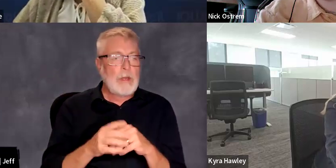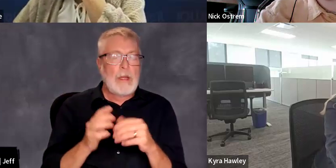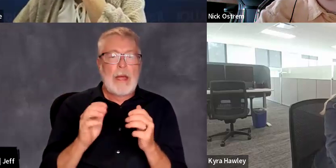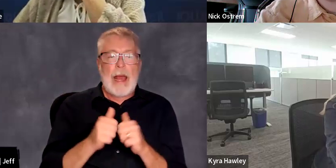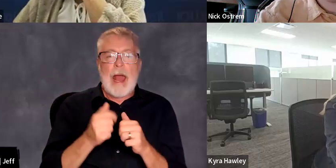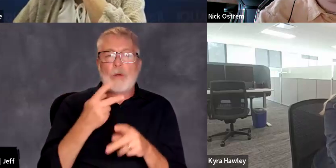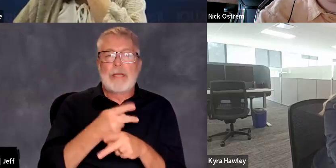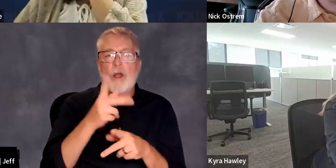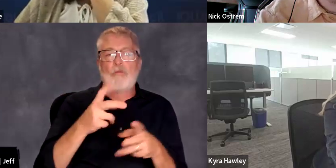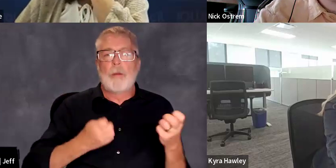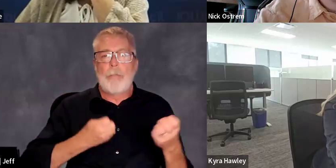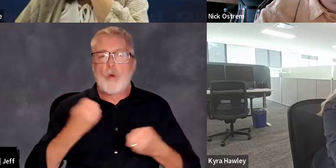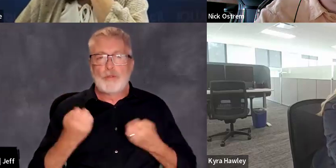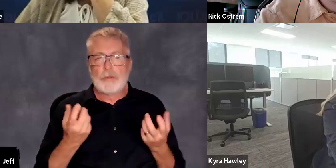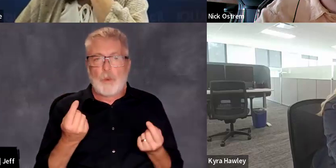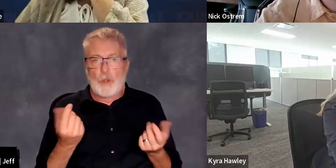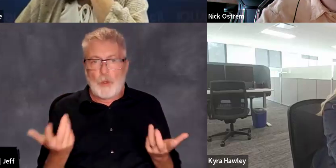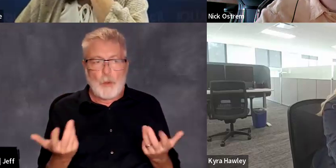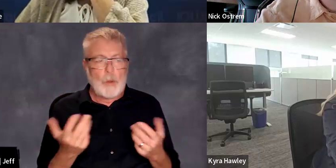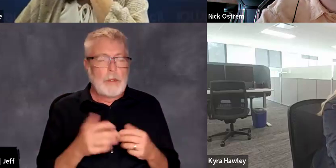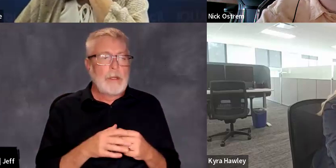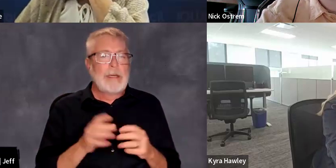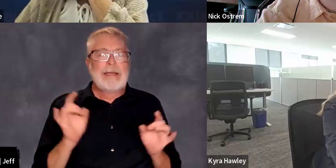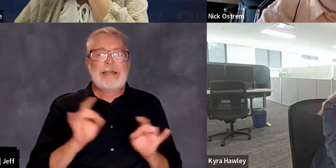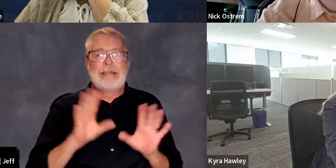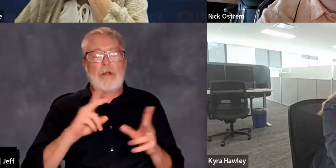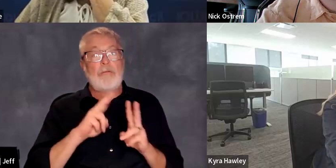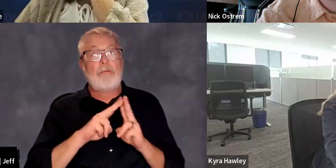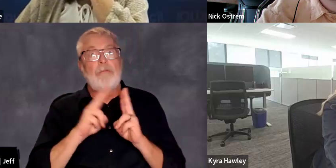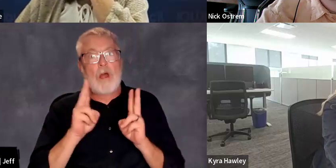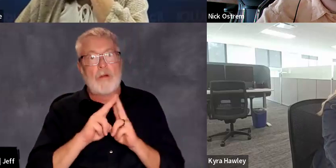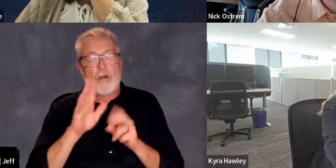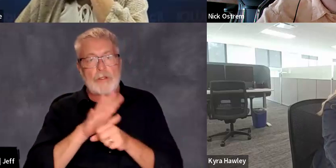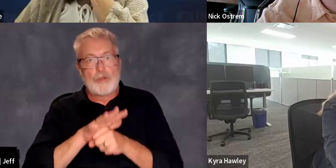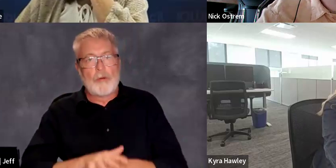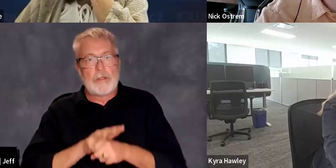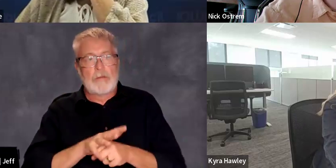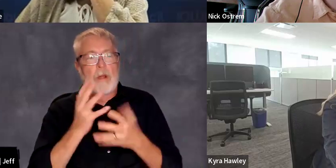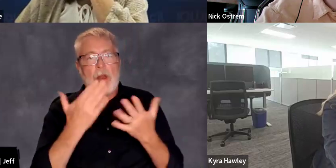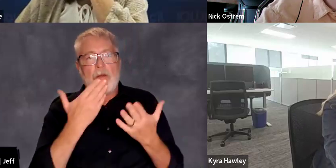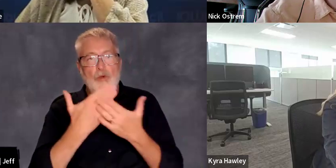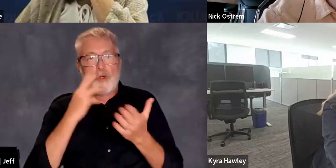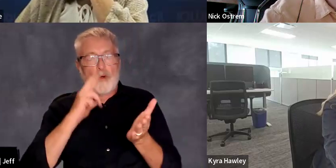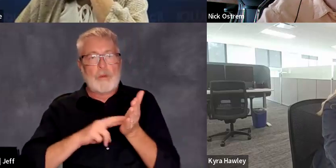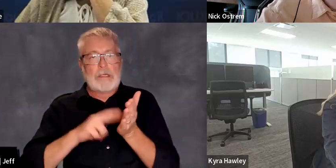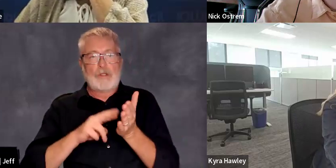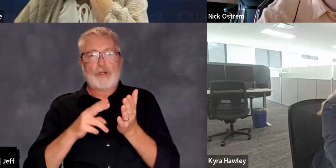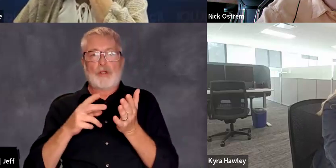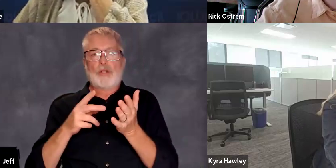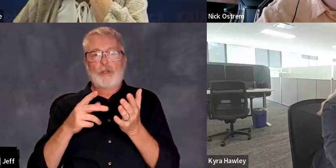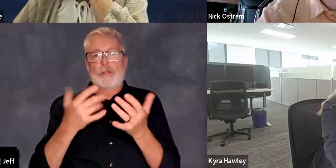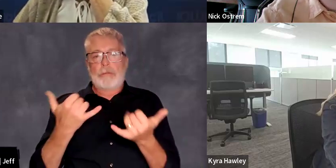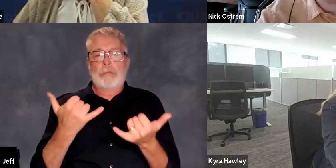emotional well-being. Um, it's disasters are very stressful, and there's been a lot of really good research about